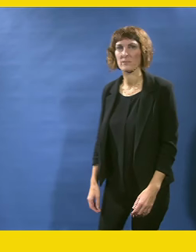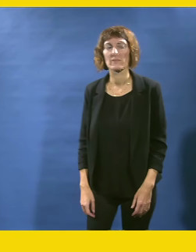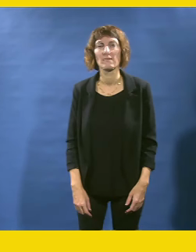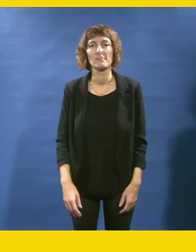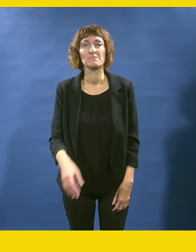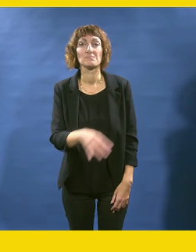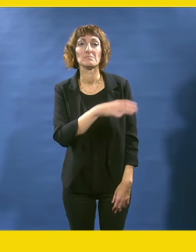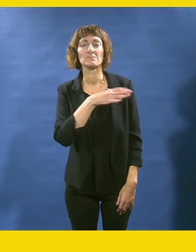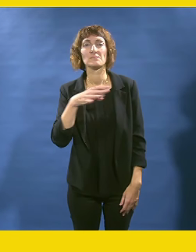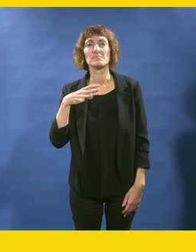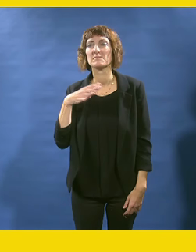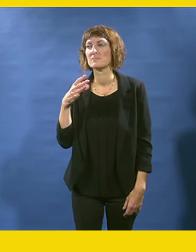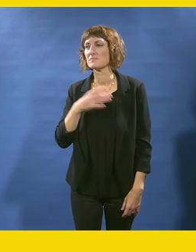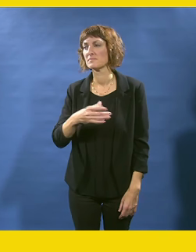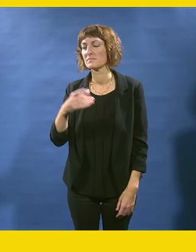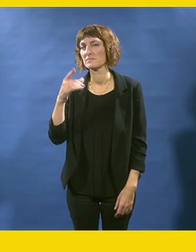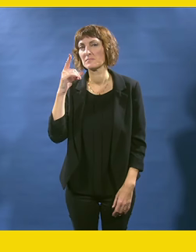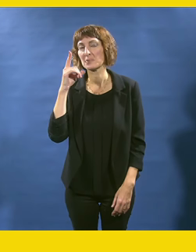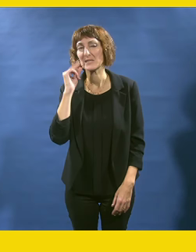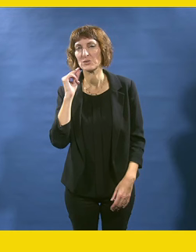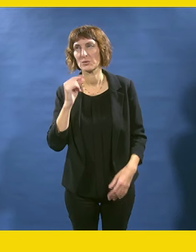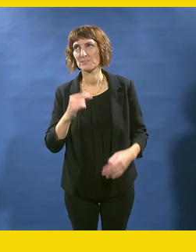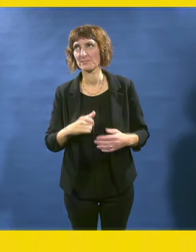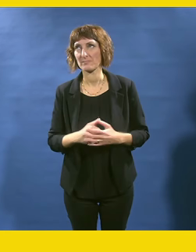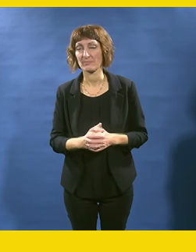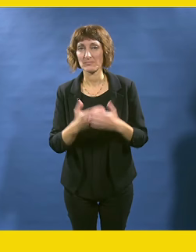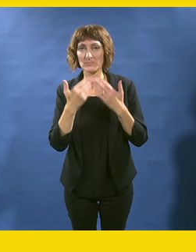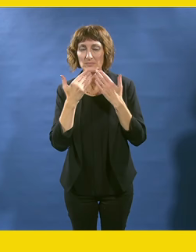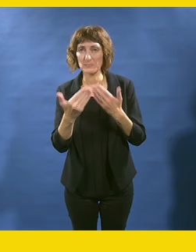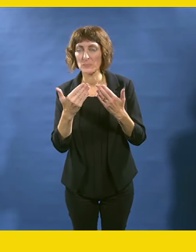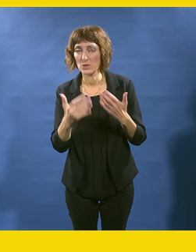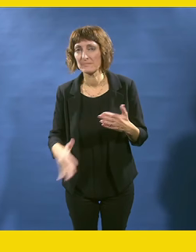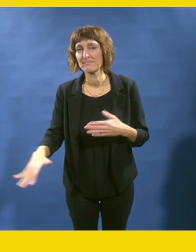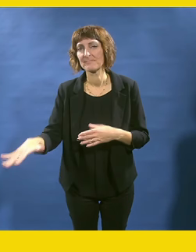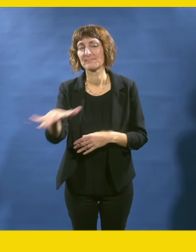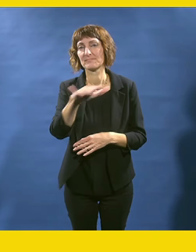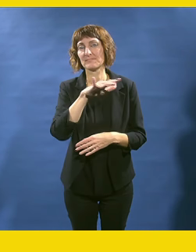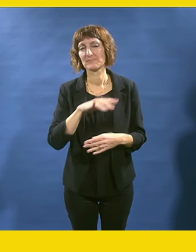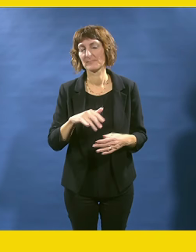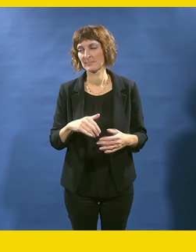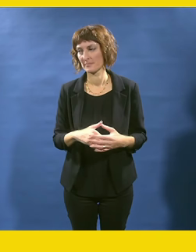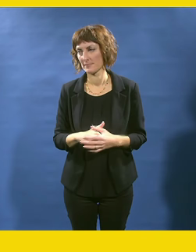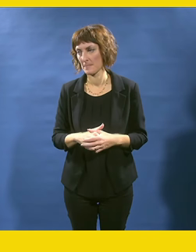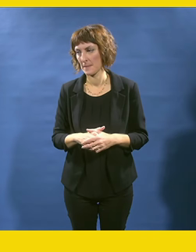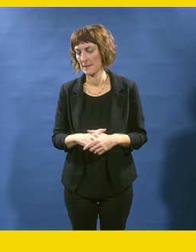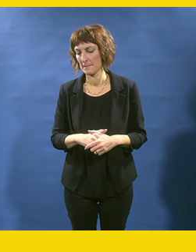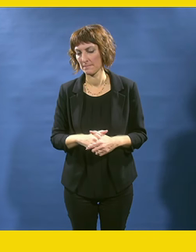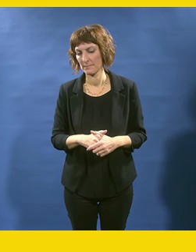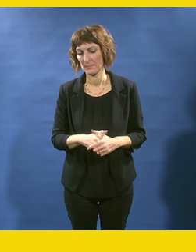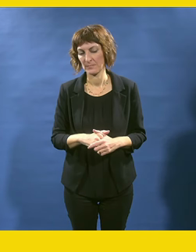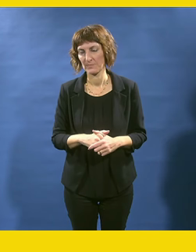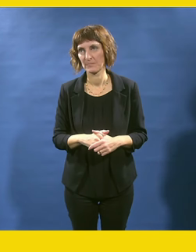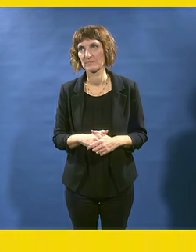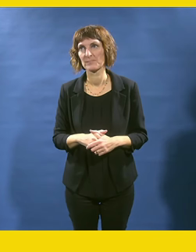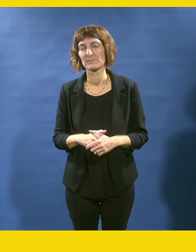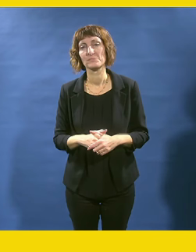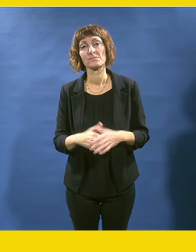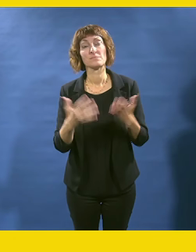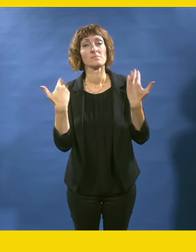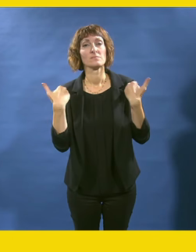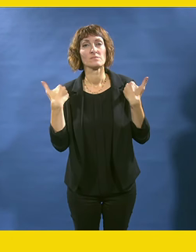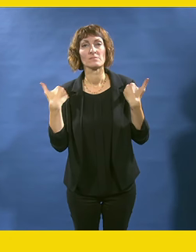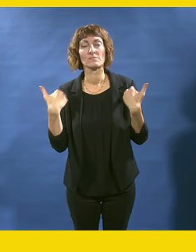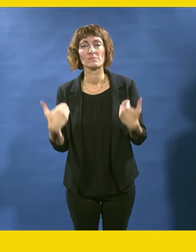Ladies and gentlemen, good morning to all. I'm Parvana Ibrahim Khil Nejrabi, the founder of Women's Movement for Peace and